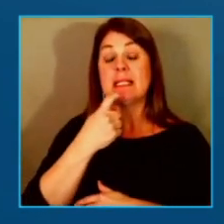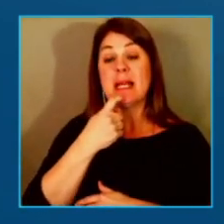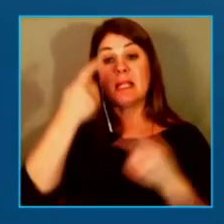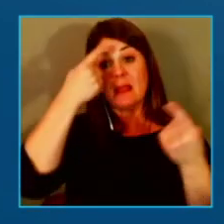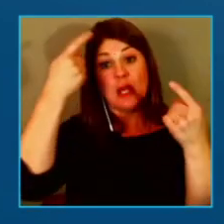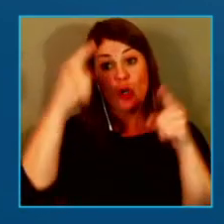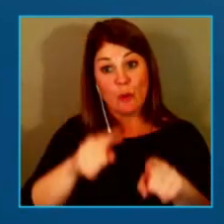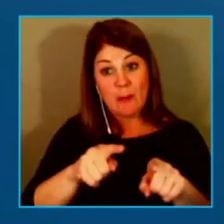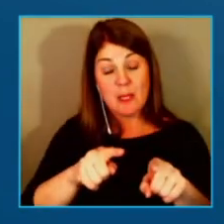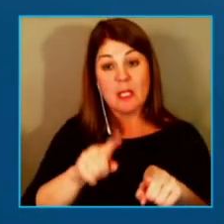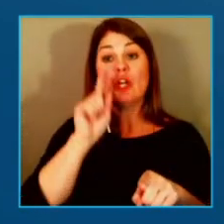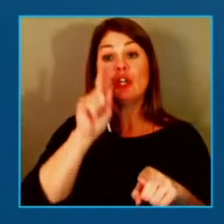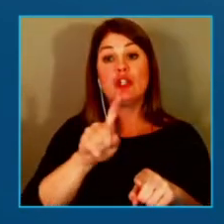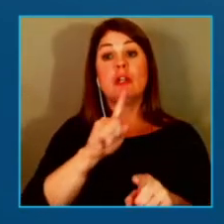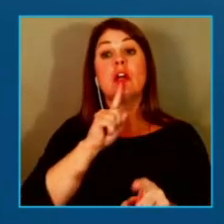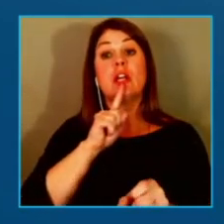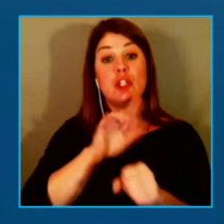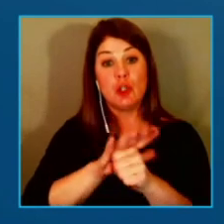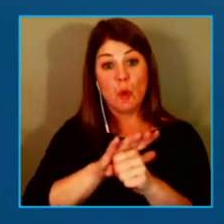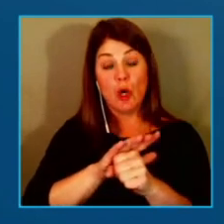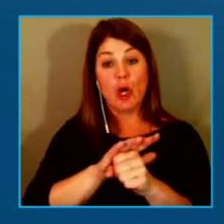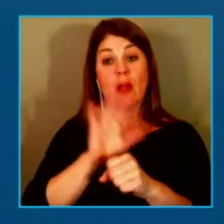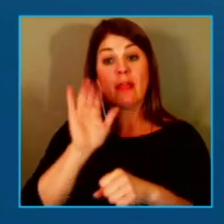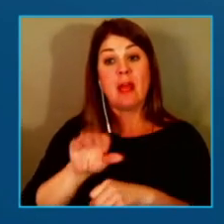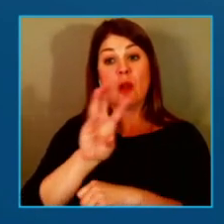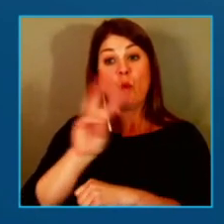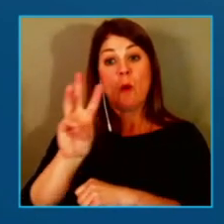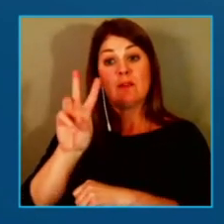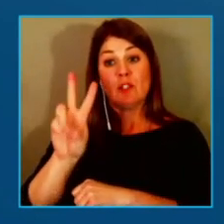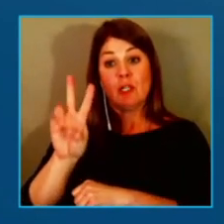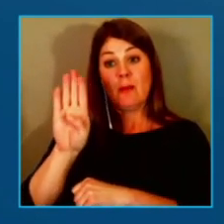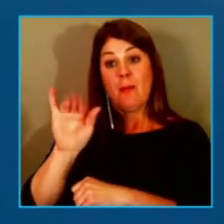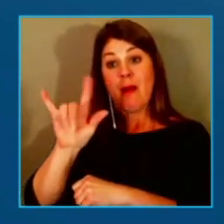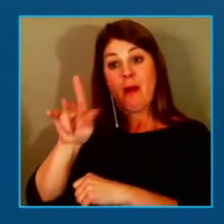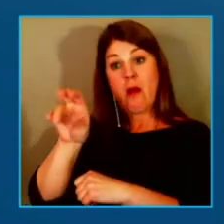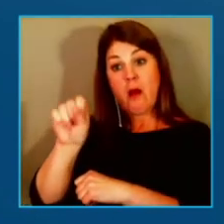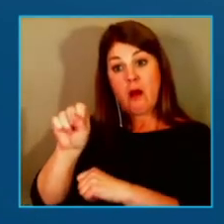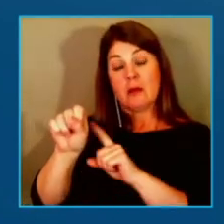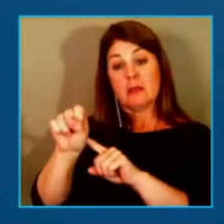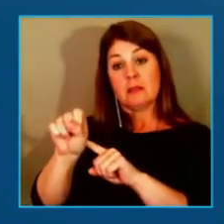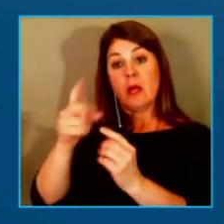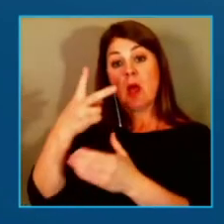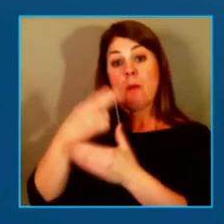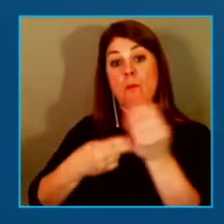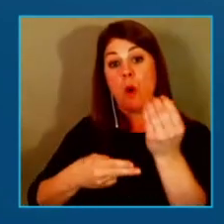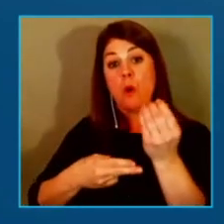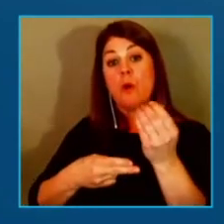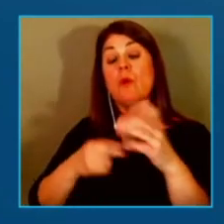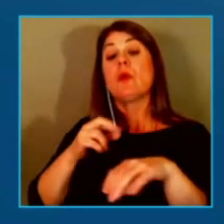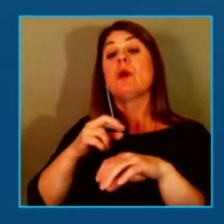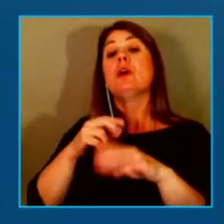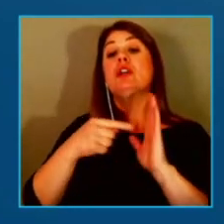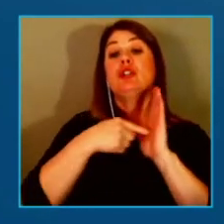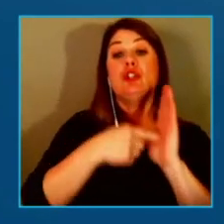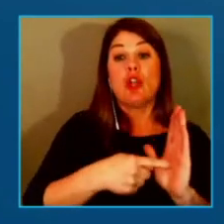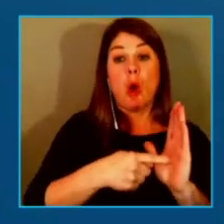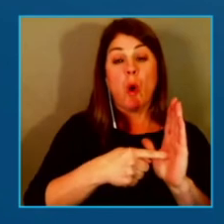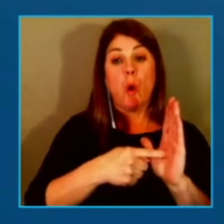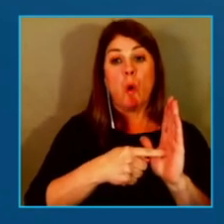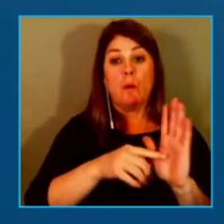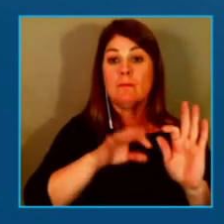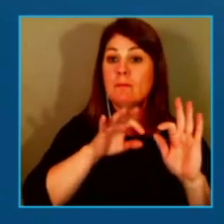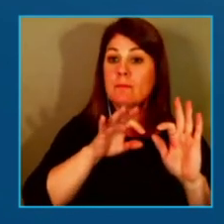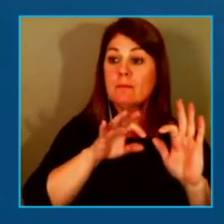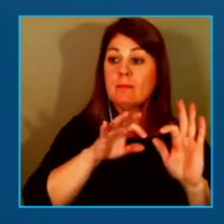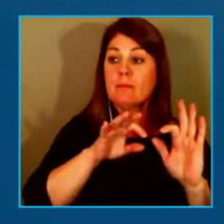to ensure that West Virginia's bylaws best reflect the ideals of the Democratic